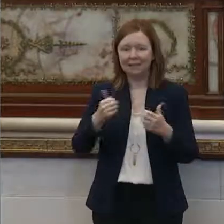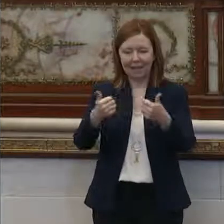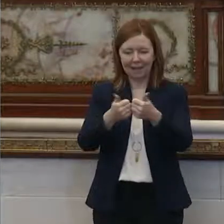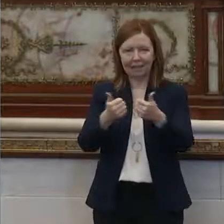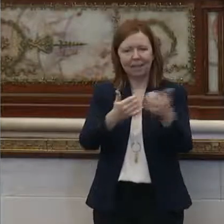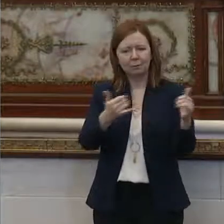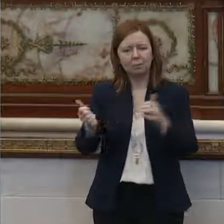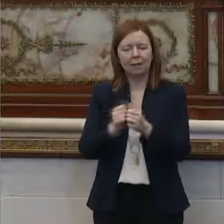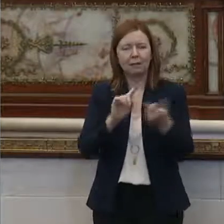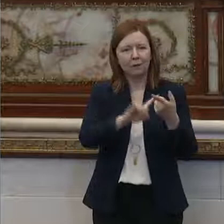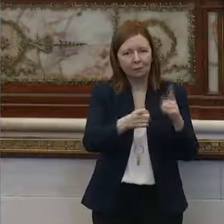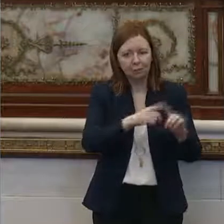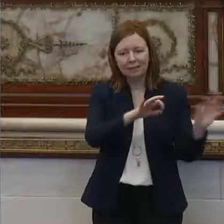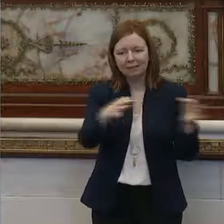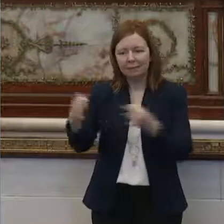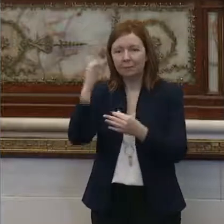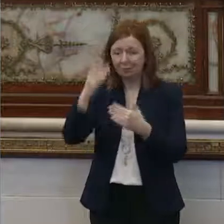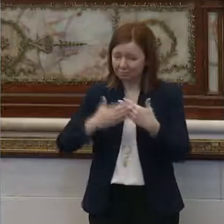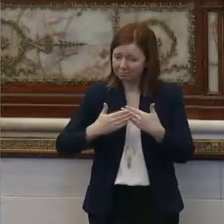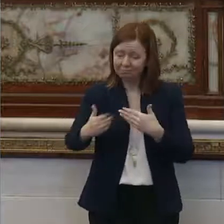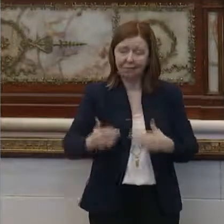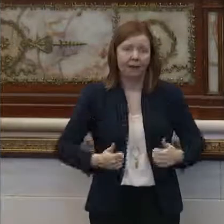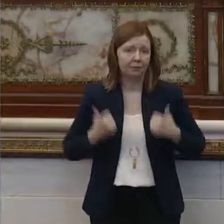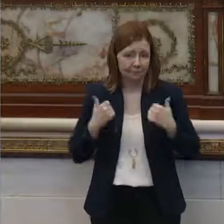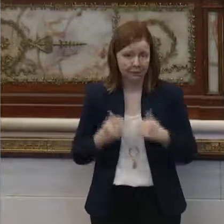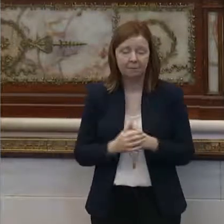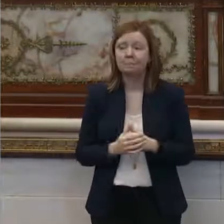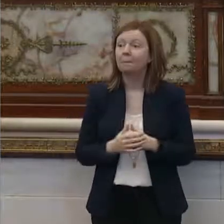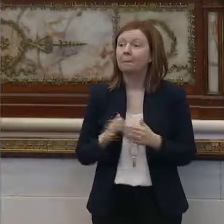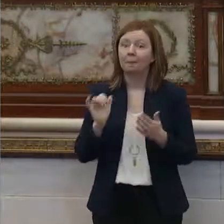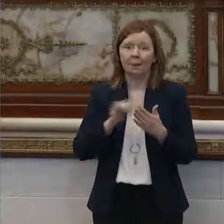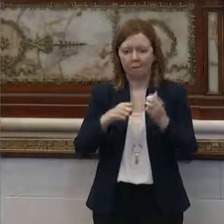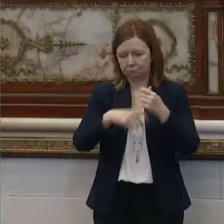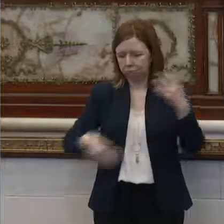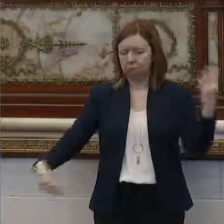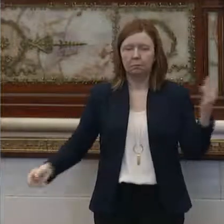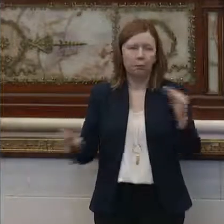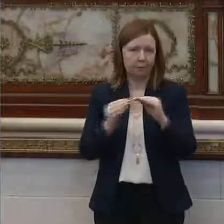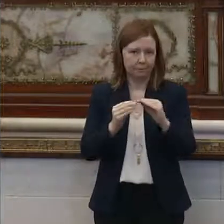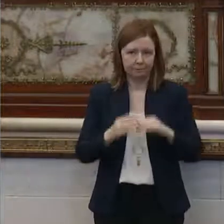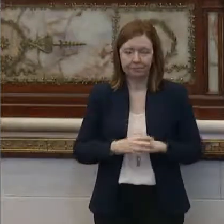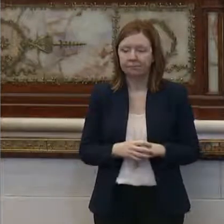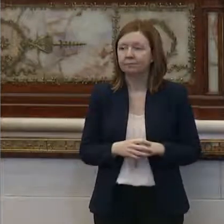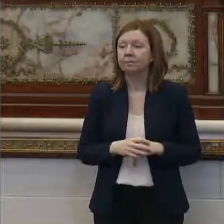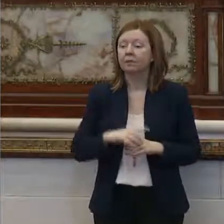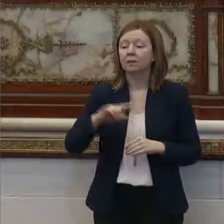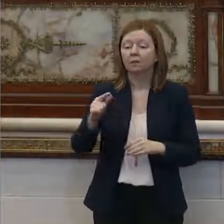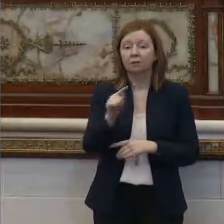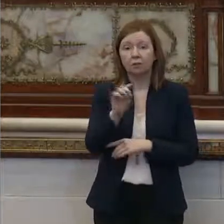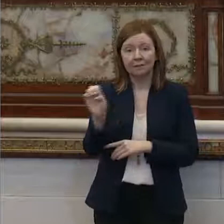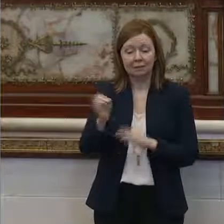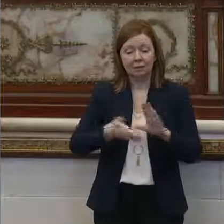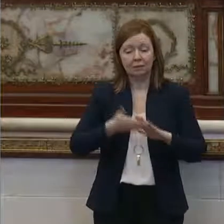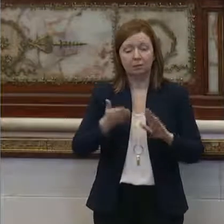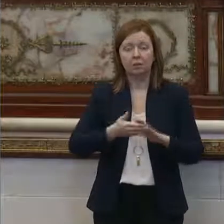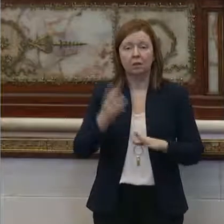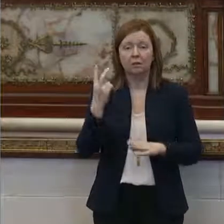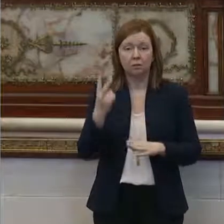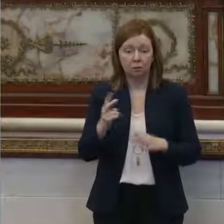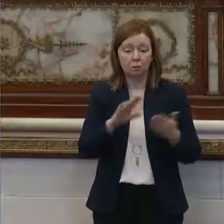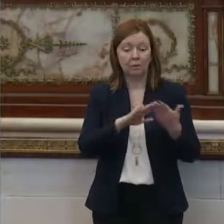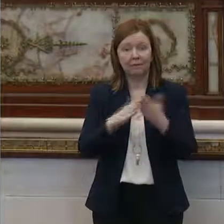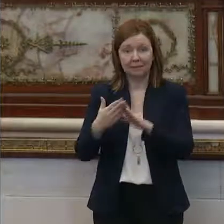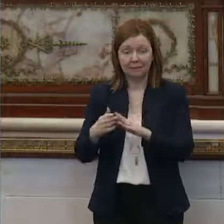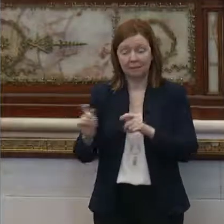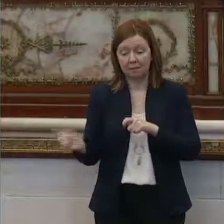with friends and family for their entire lifetimes. And that list goes on. First Tee runs two of the city's golf courses because